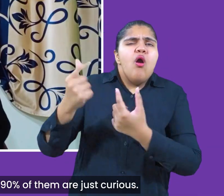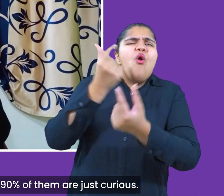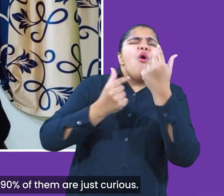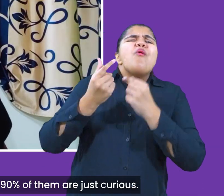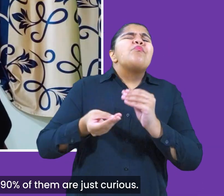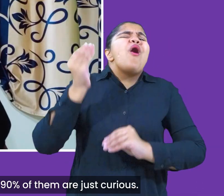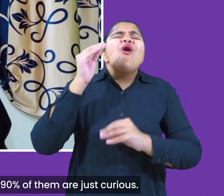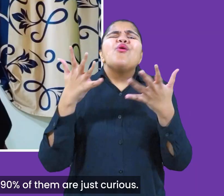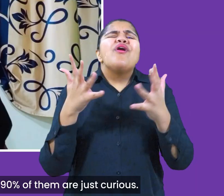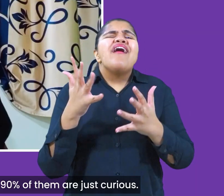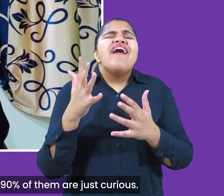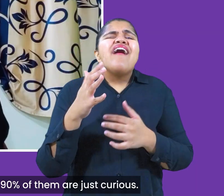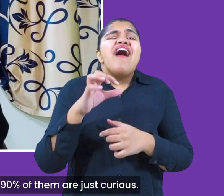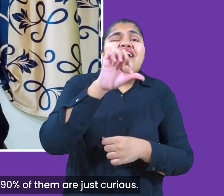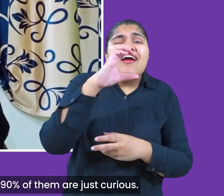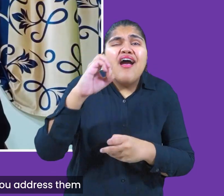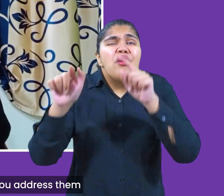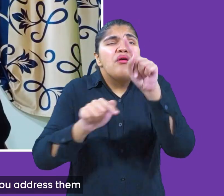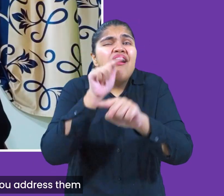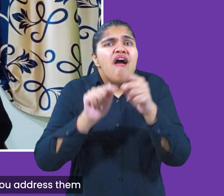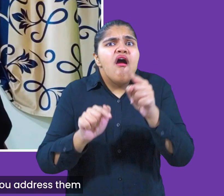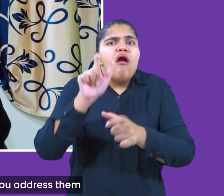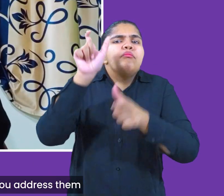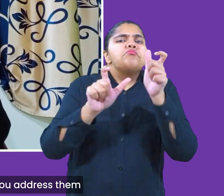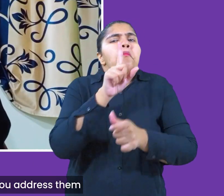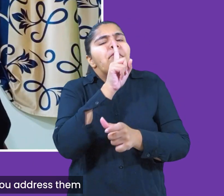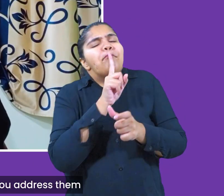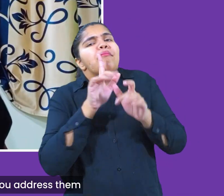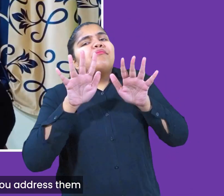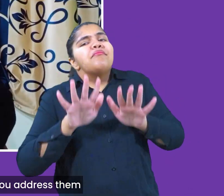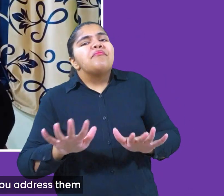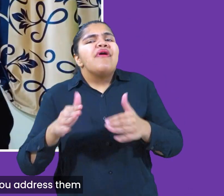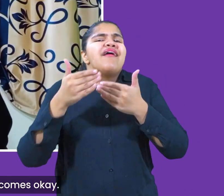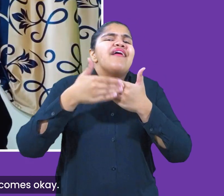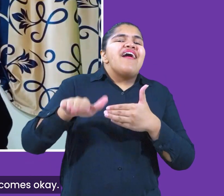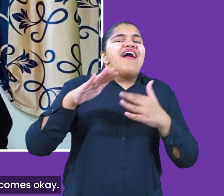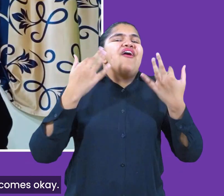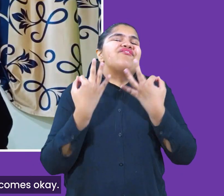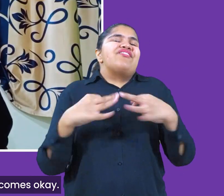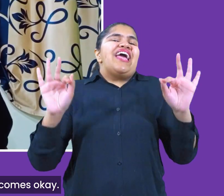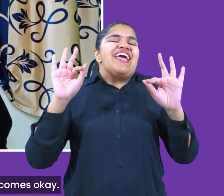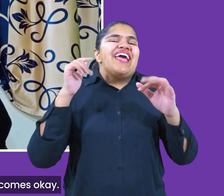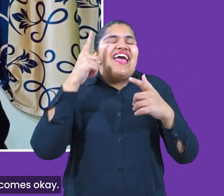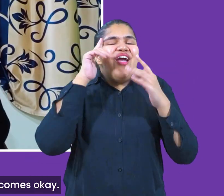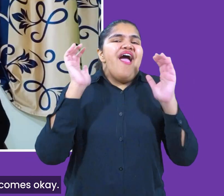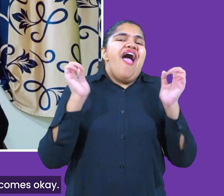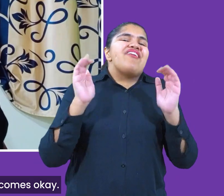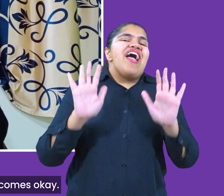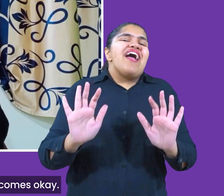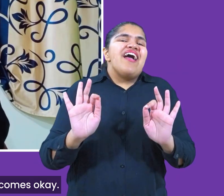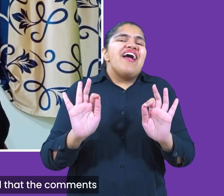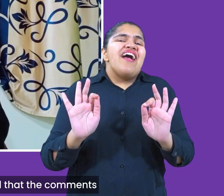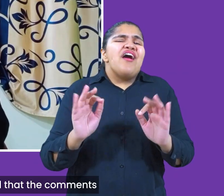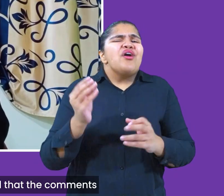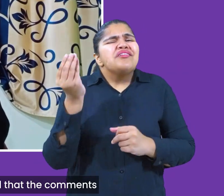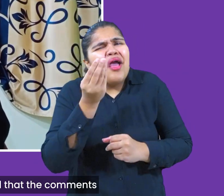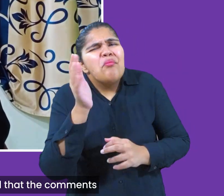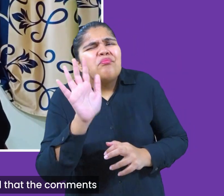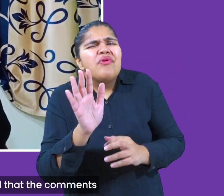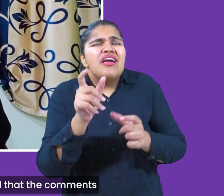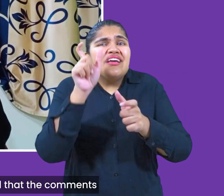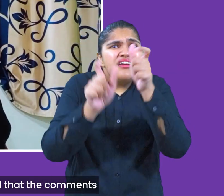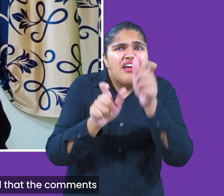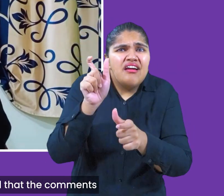because 90% of them are just curious, and when you address them in a friendly manner, it becomes okay. And